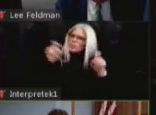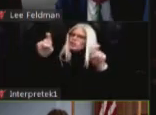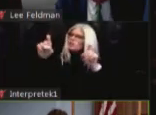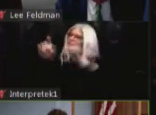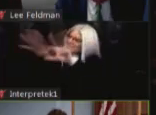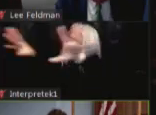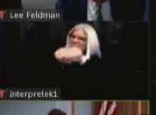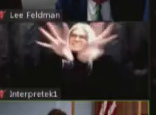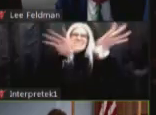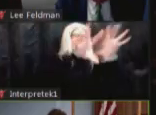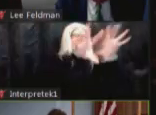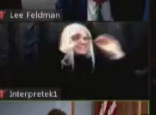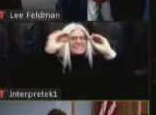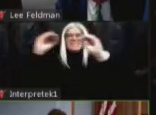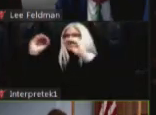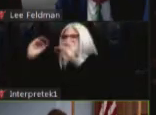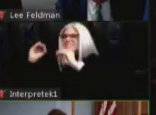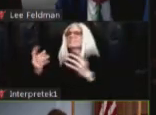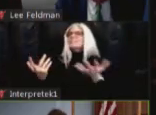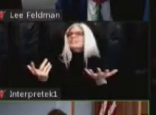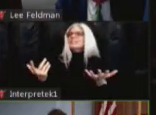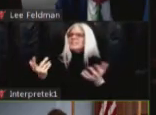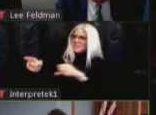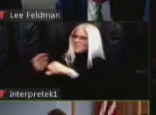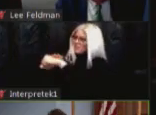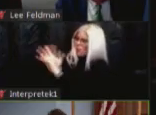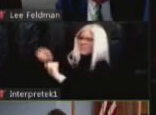pandemic. And also the